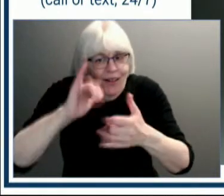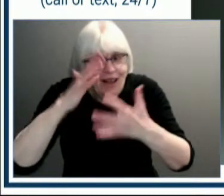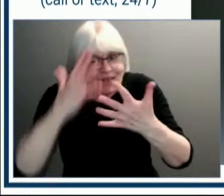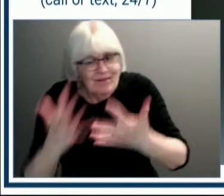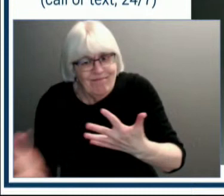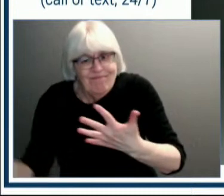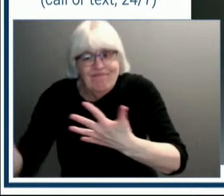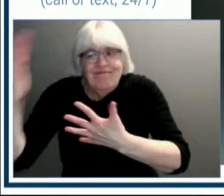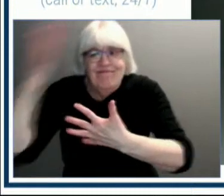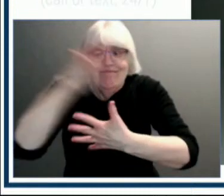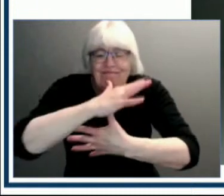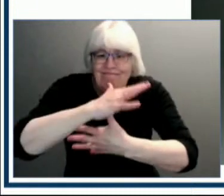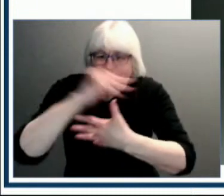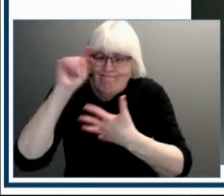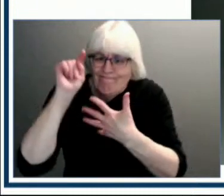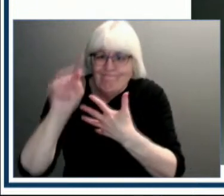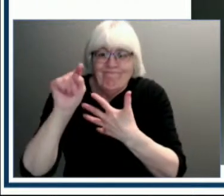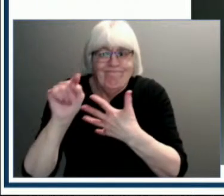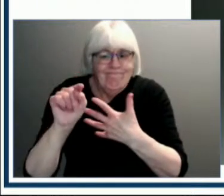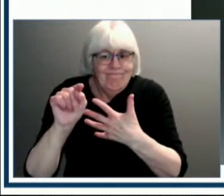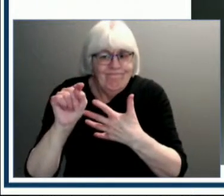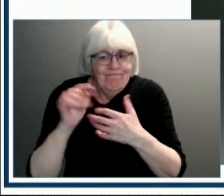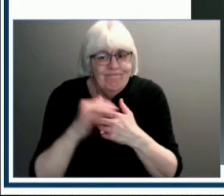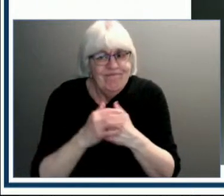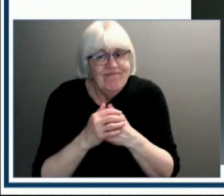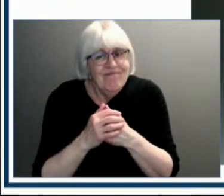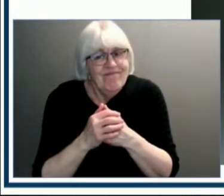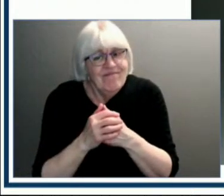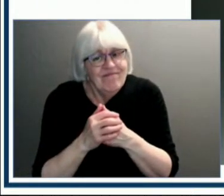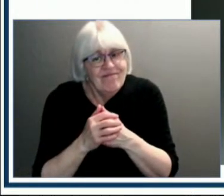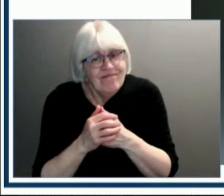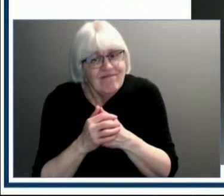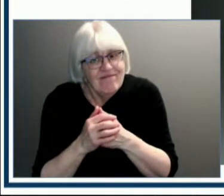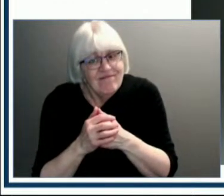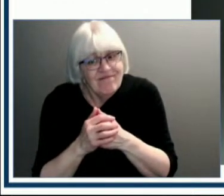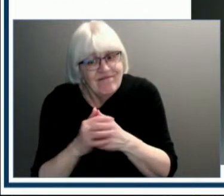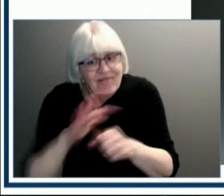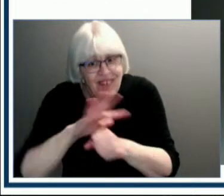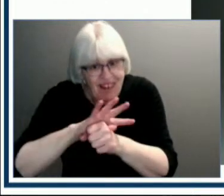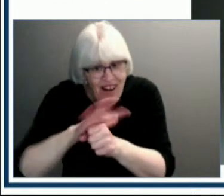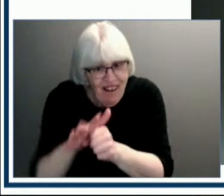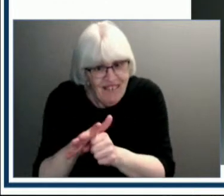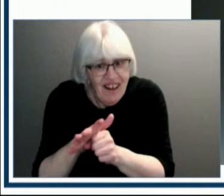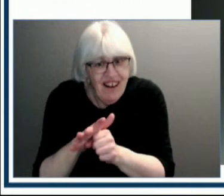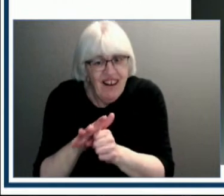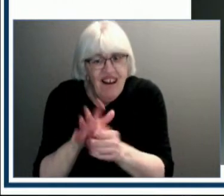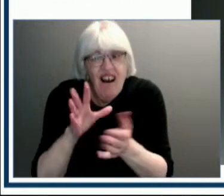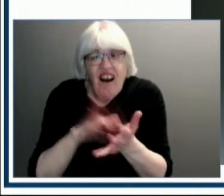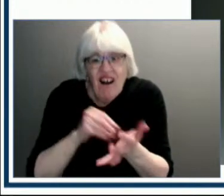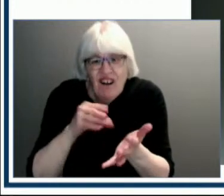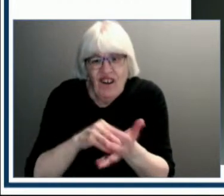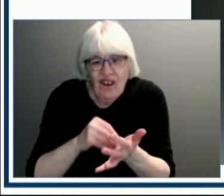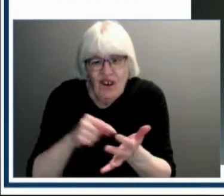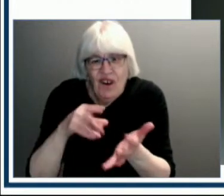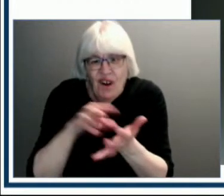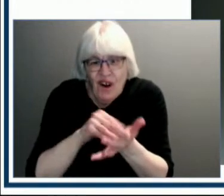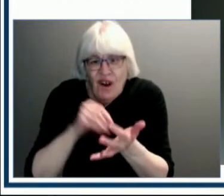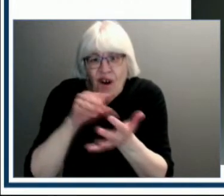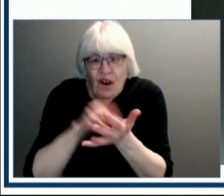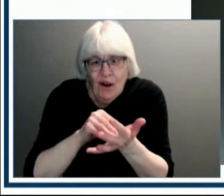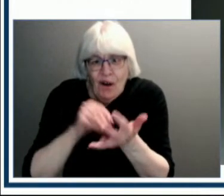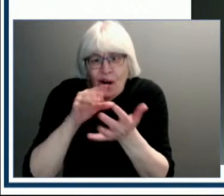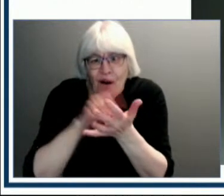as we've learned more in the pandemic, when we're shifting our focus with this current wave to focus on really